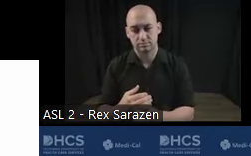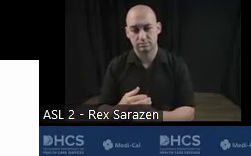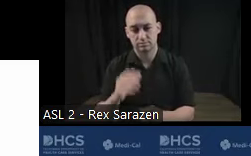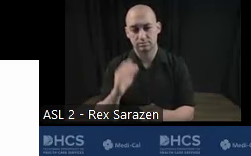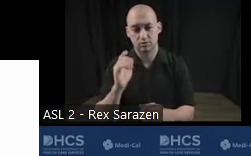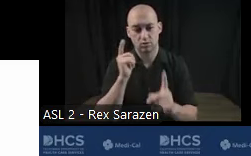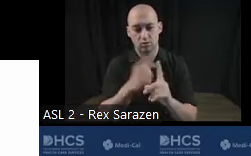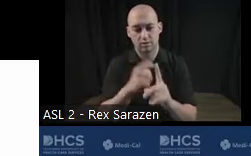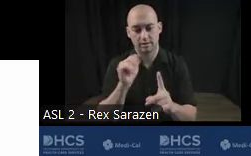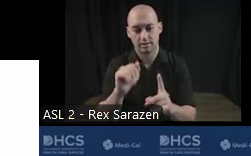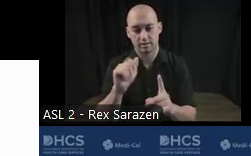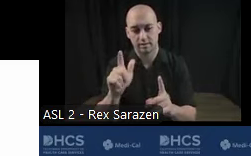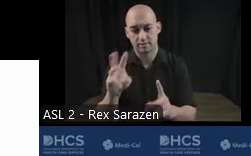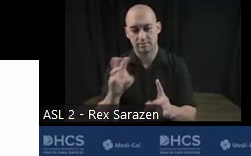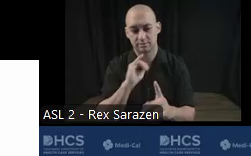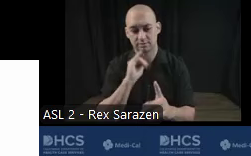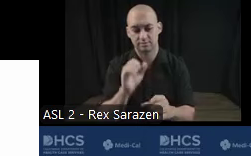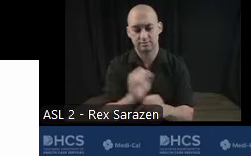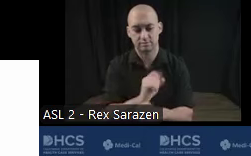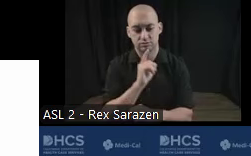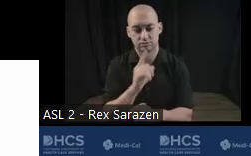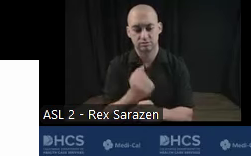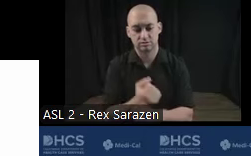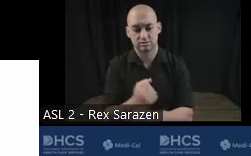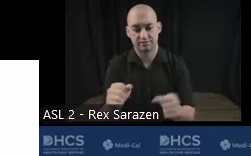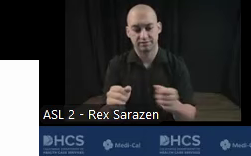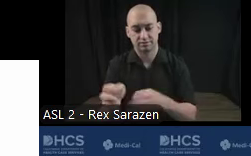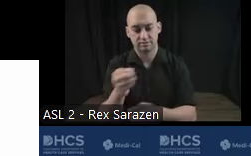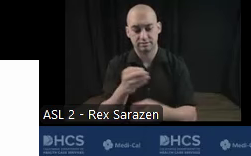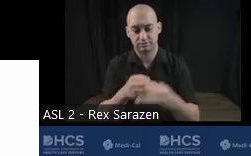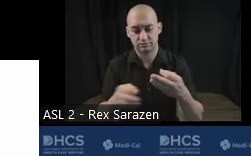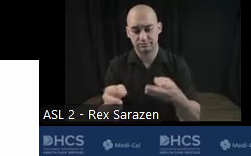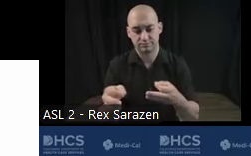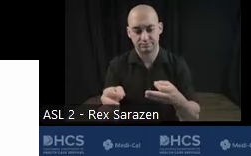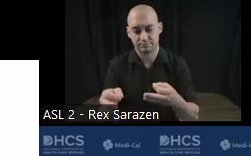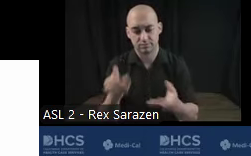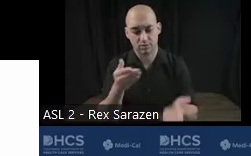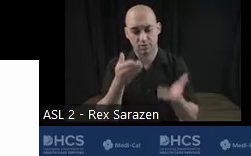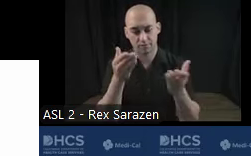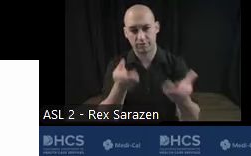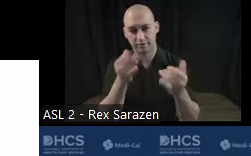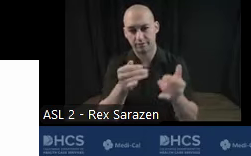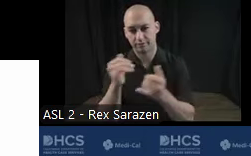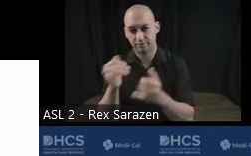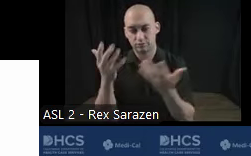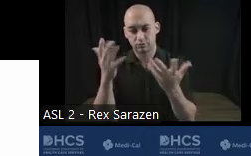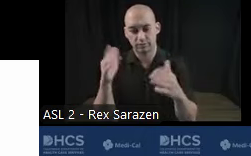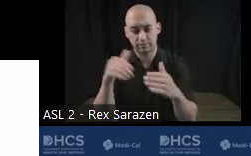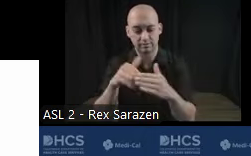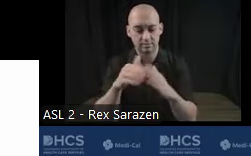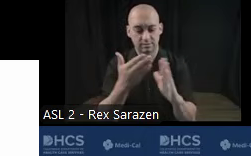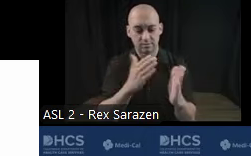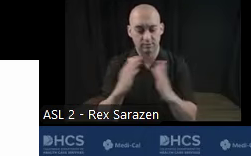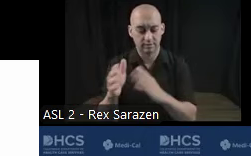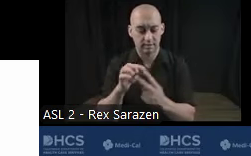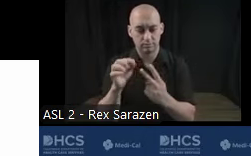to facilitate a safe transition from an institutional setting, and it also to offer individuals that are already in the community the option